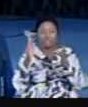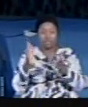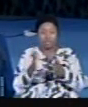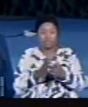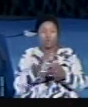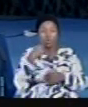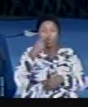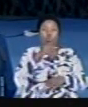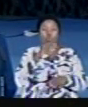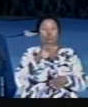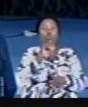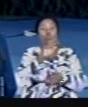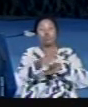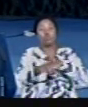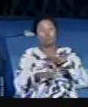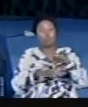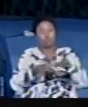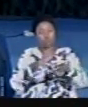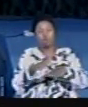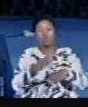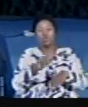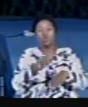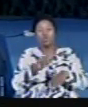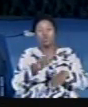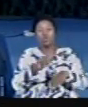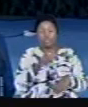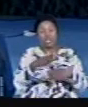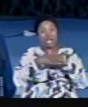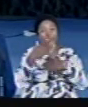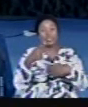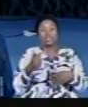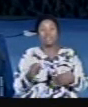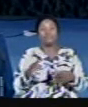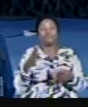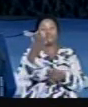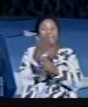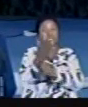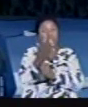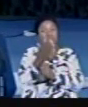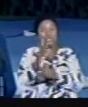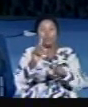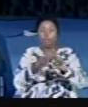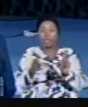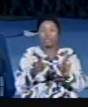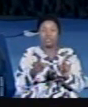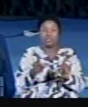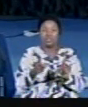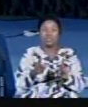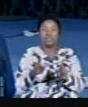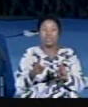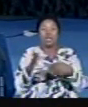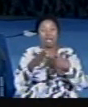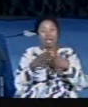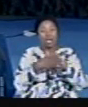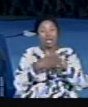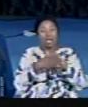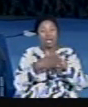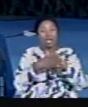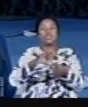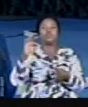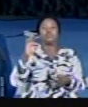walk not after the flesh, but after the Spirit.